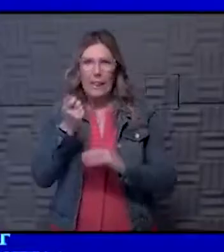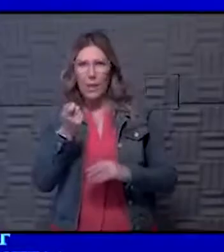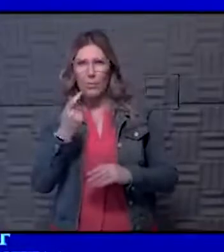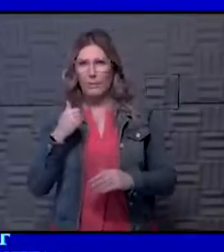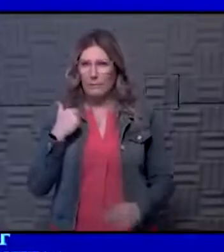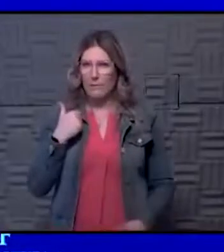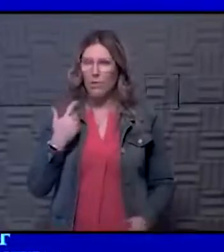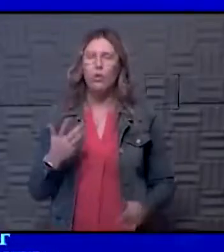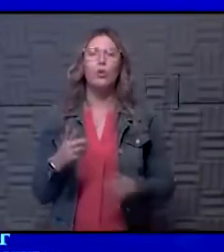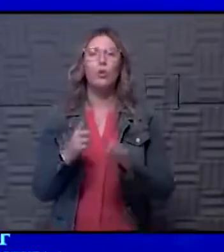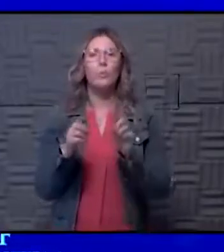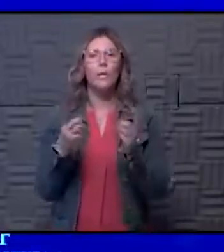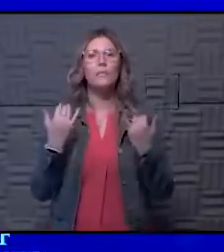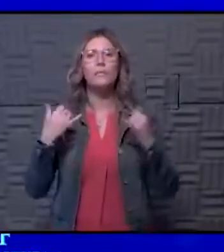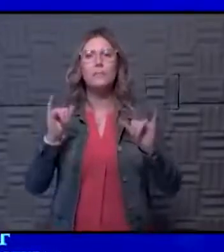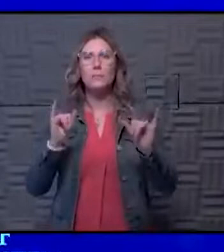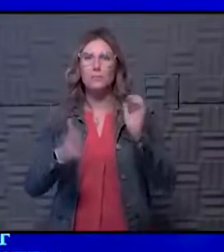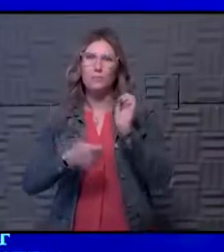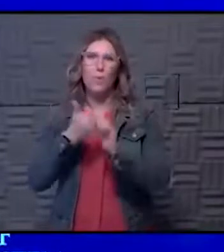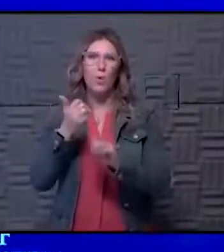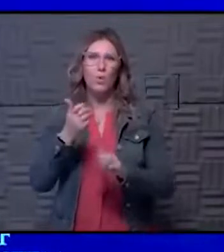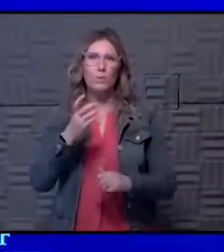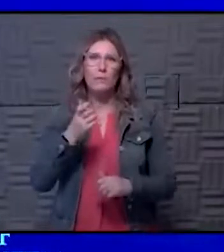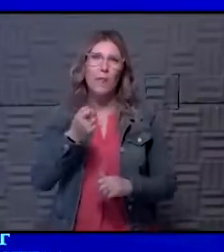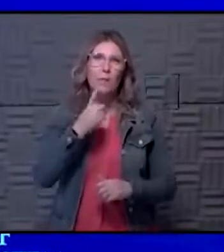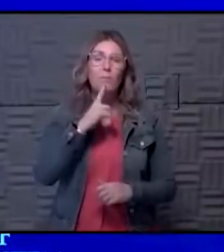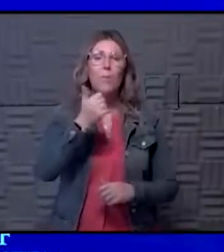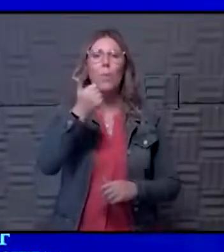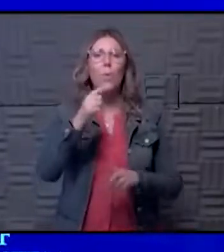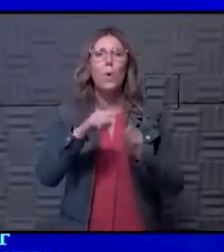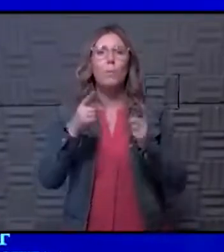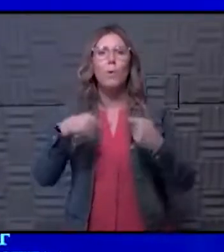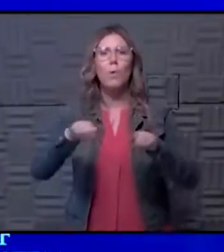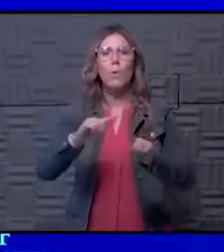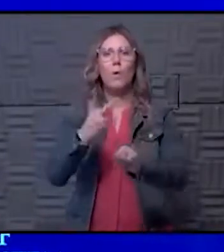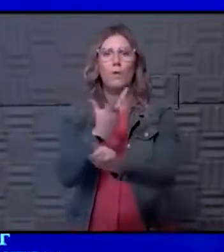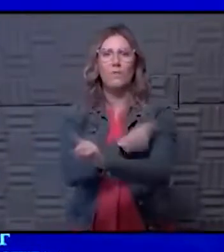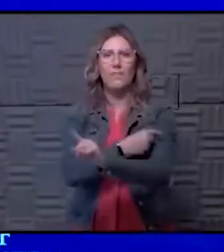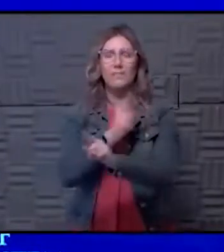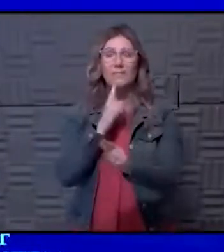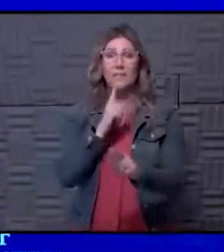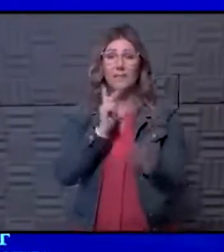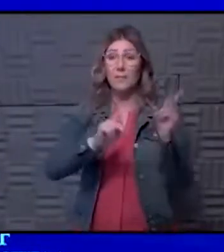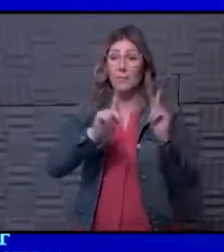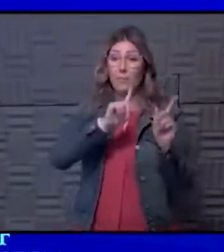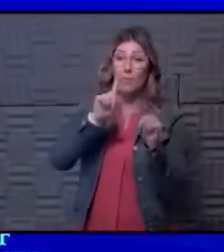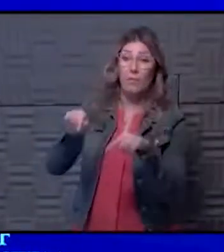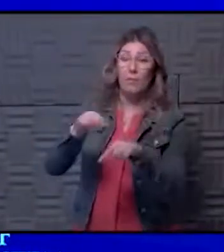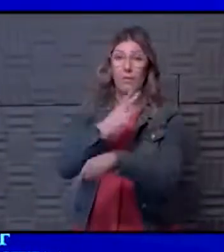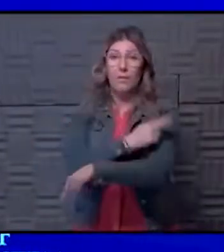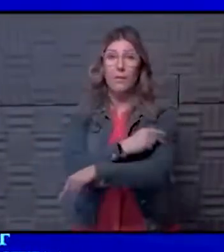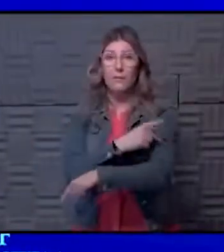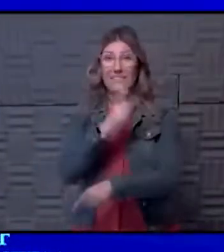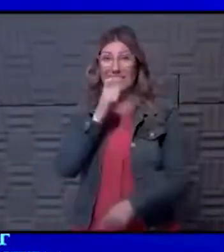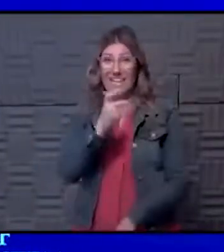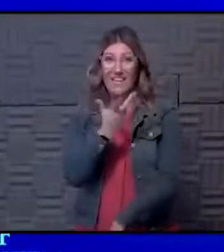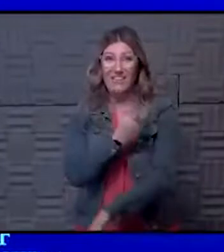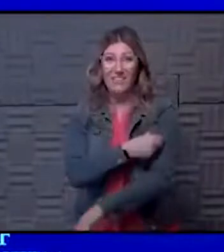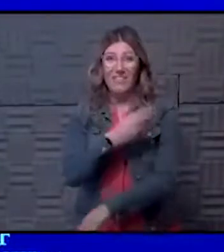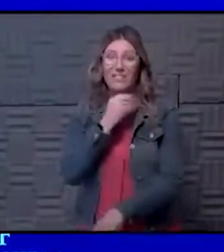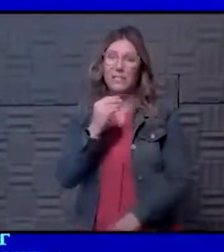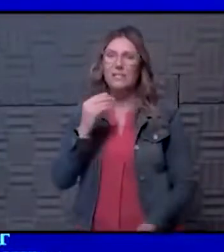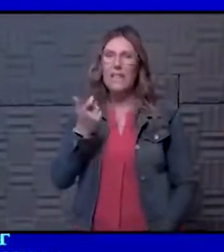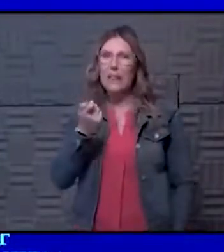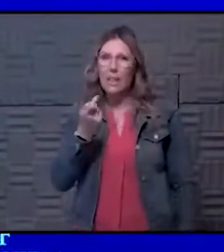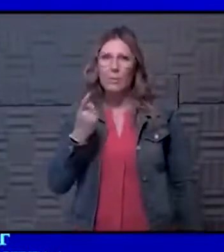but it's still predominantly, a little older. But as people get vaccinated, the ones who are coming to the hospital, the unvaccinated, which tends to be a little bit of a younger